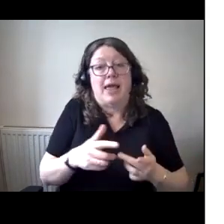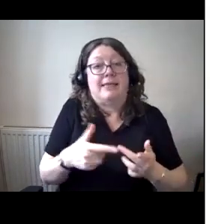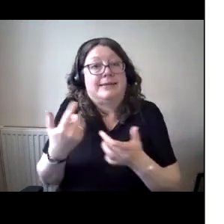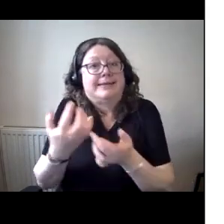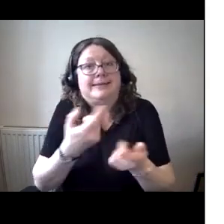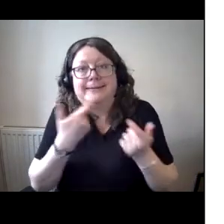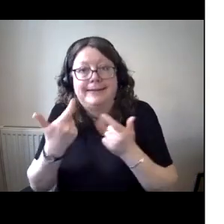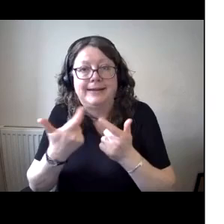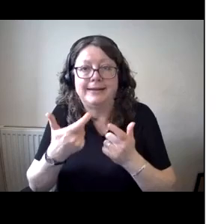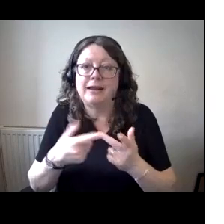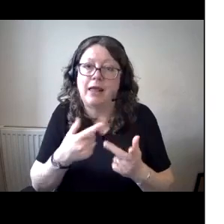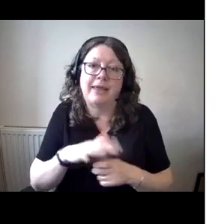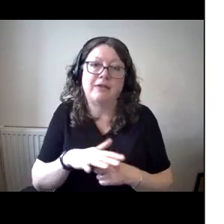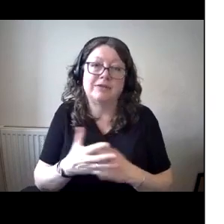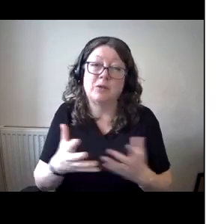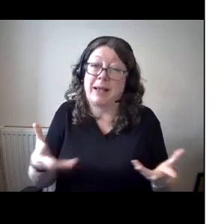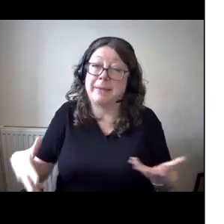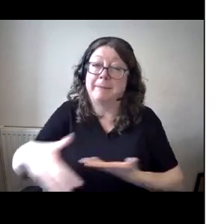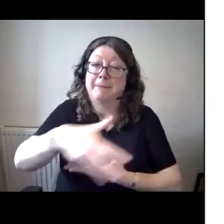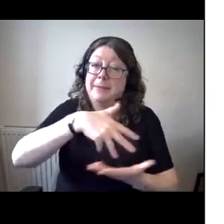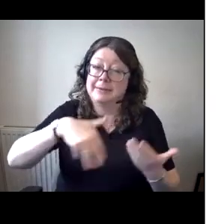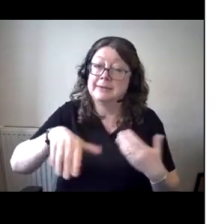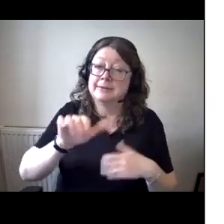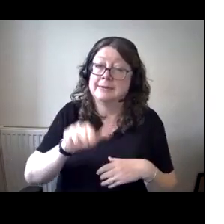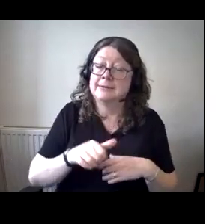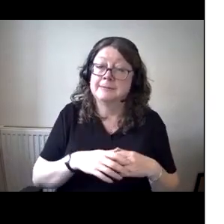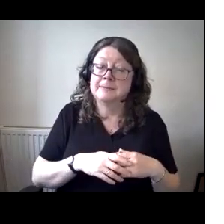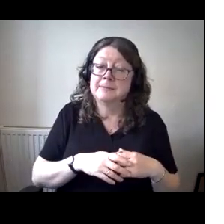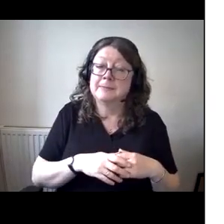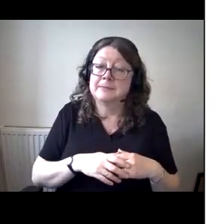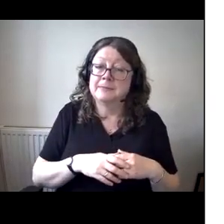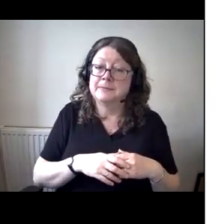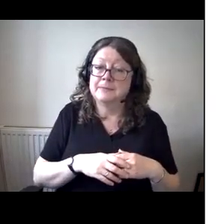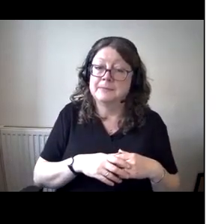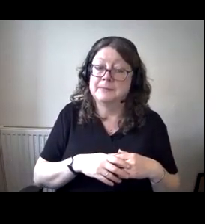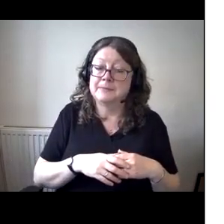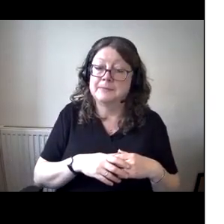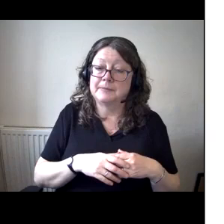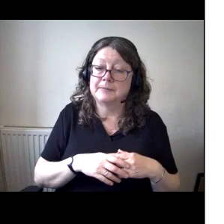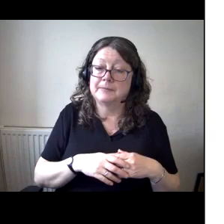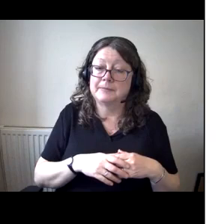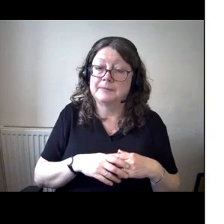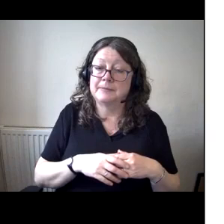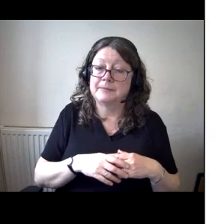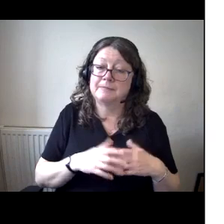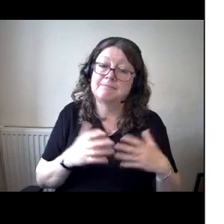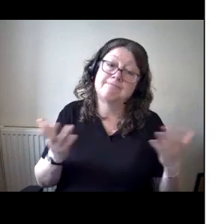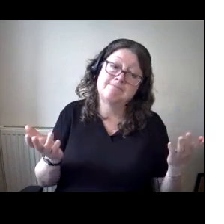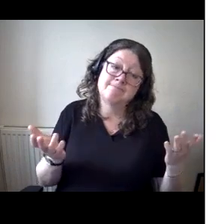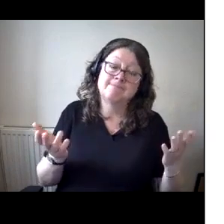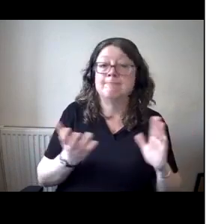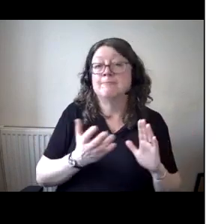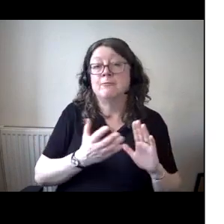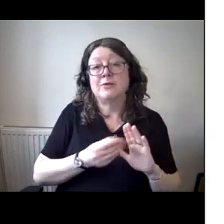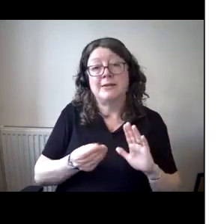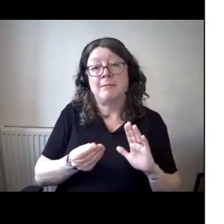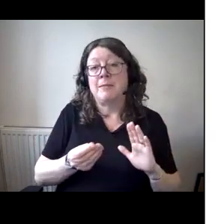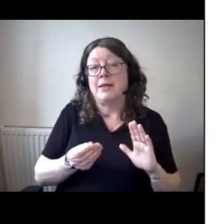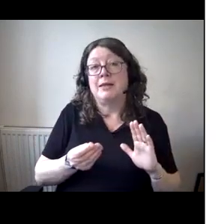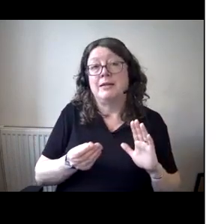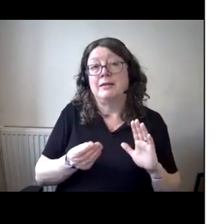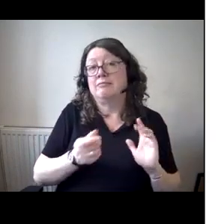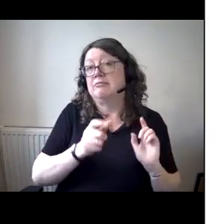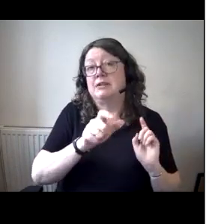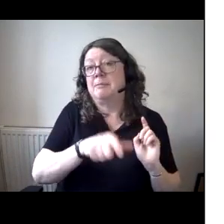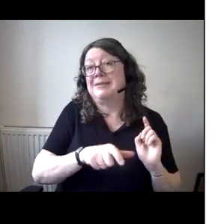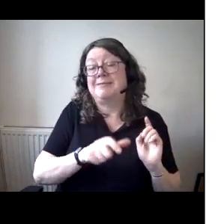mixture of all three. So thinking about what that might look like for some of our young people. So if they're oversensitive, we might